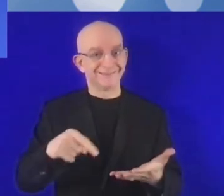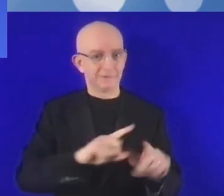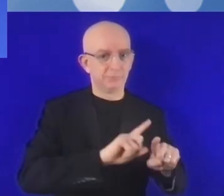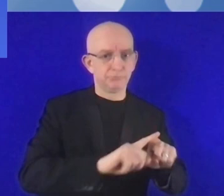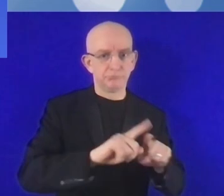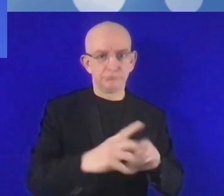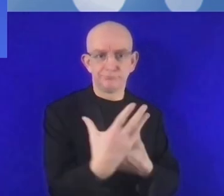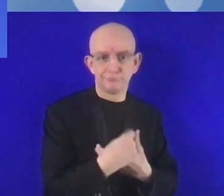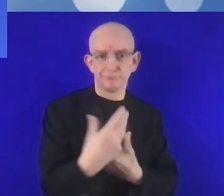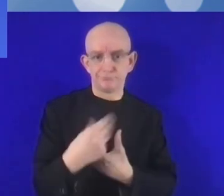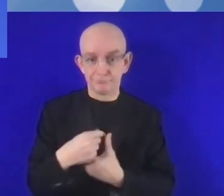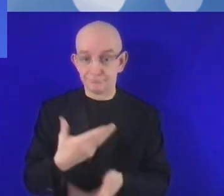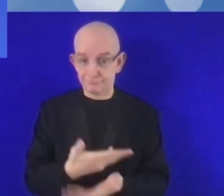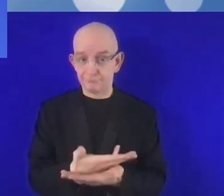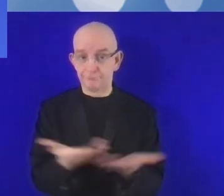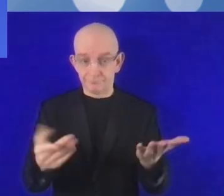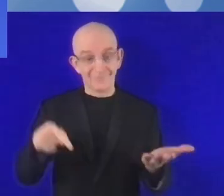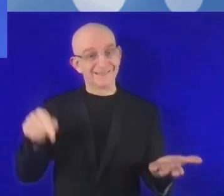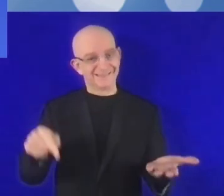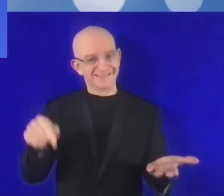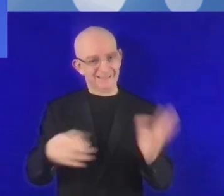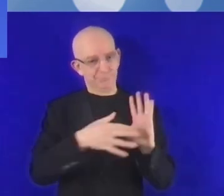holds very close to their heart.